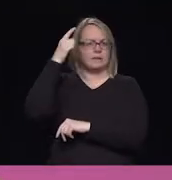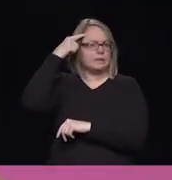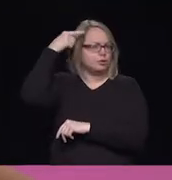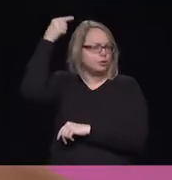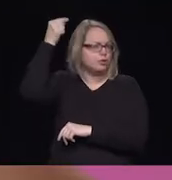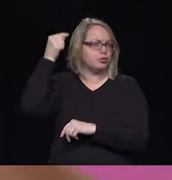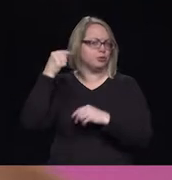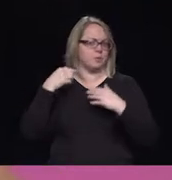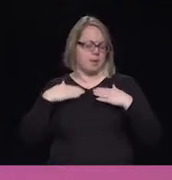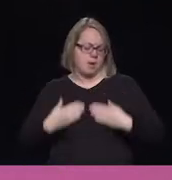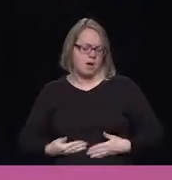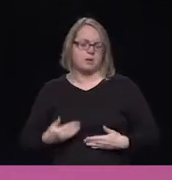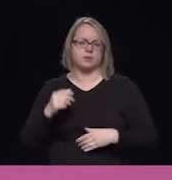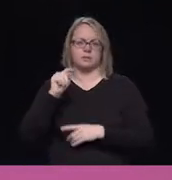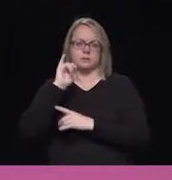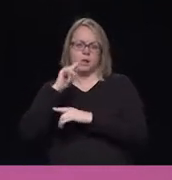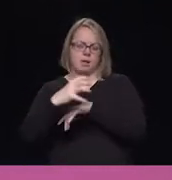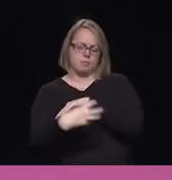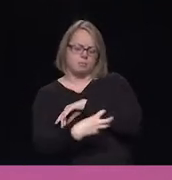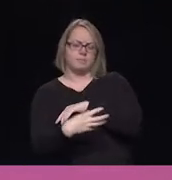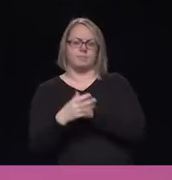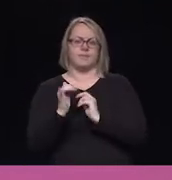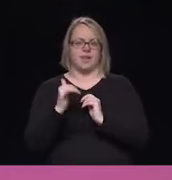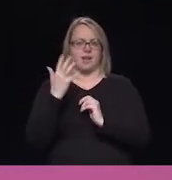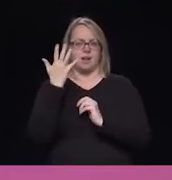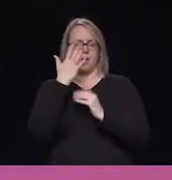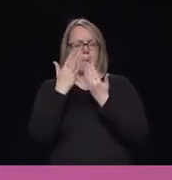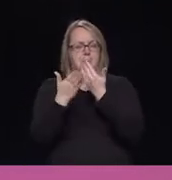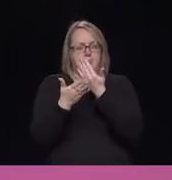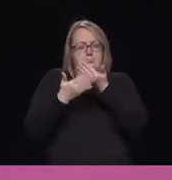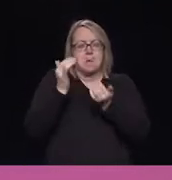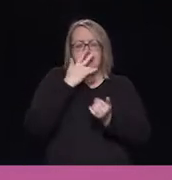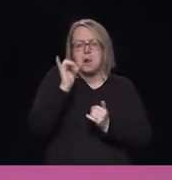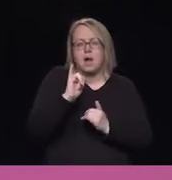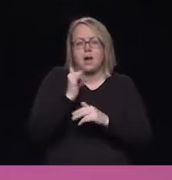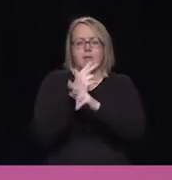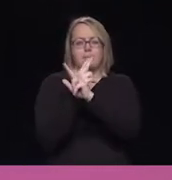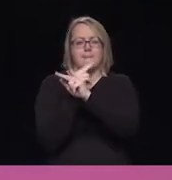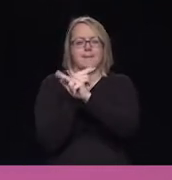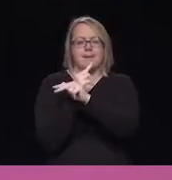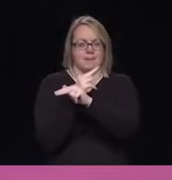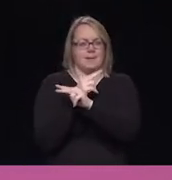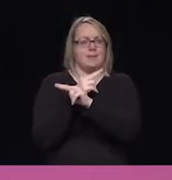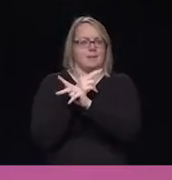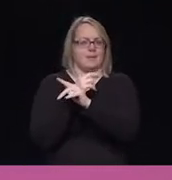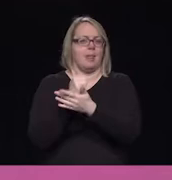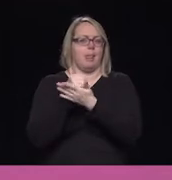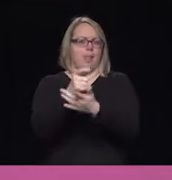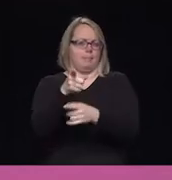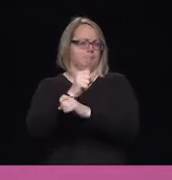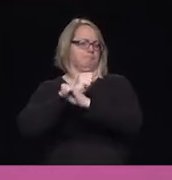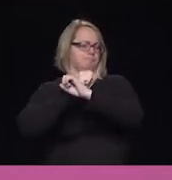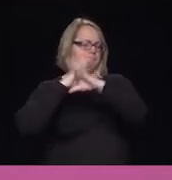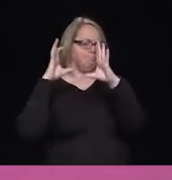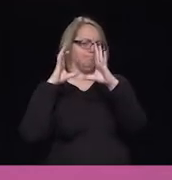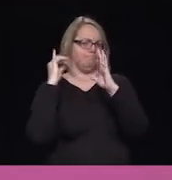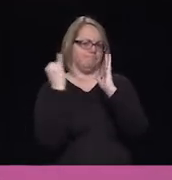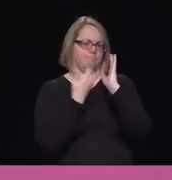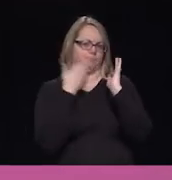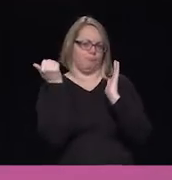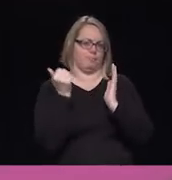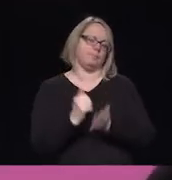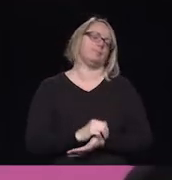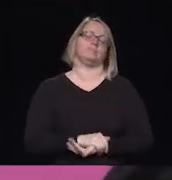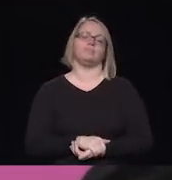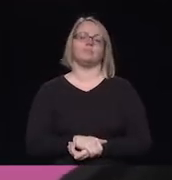the ears, and the cotton tail. This is just a general shape to help you when you're painting.